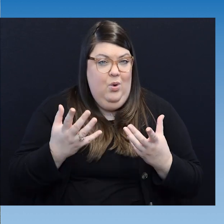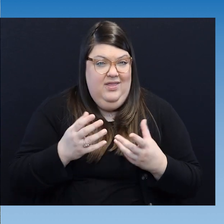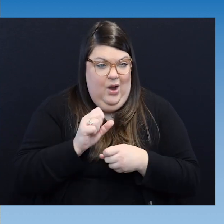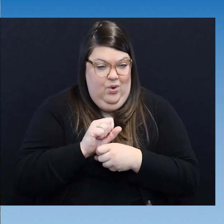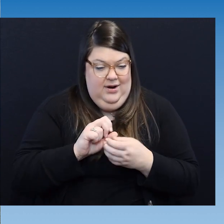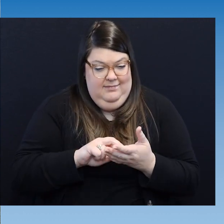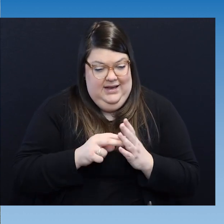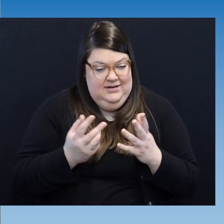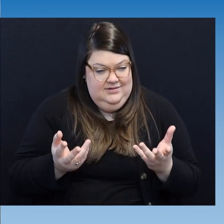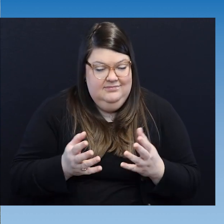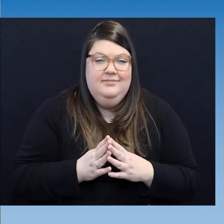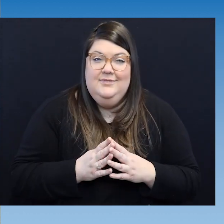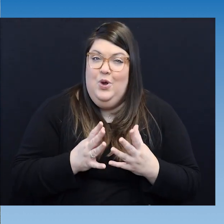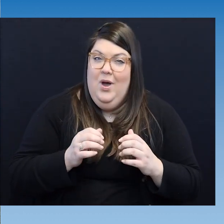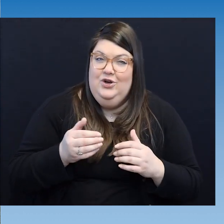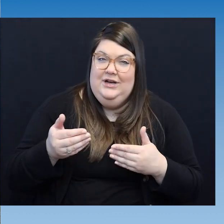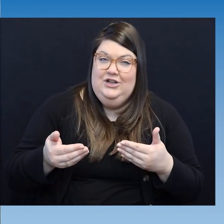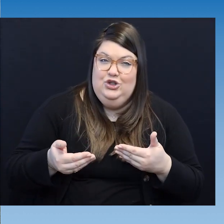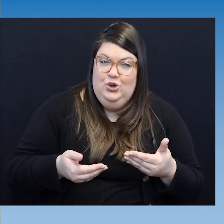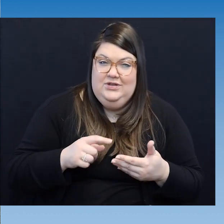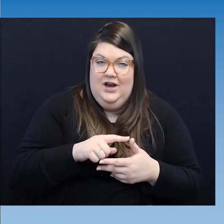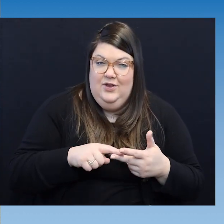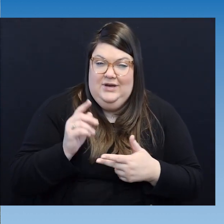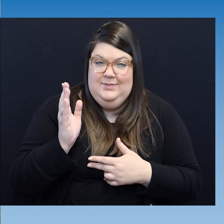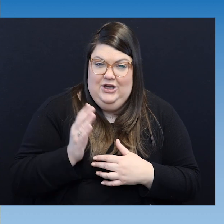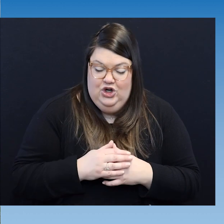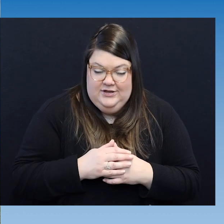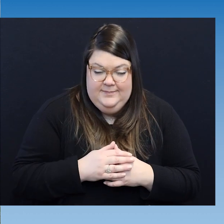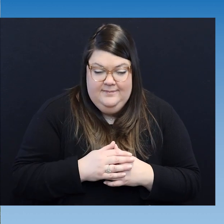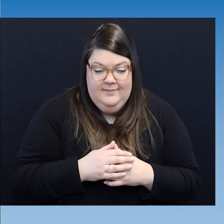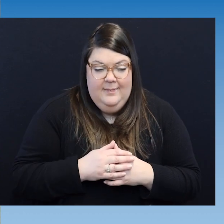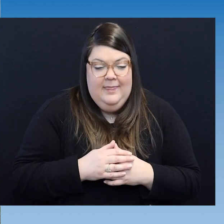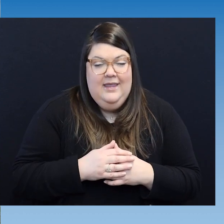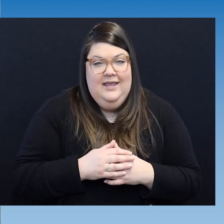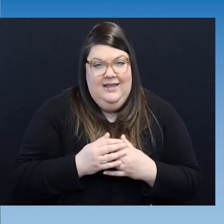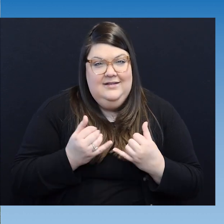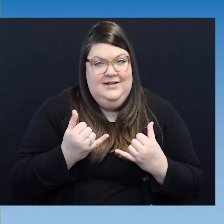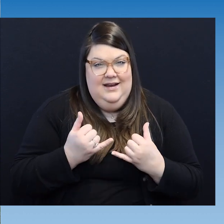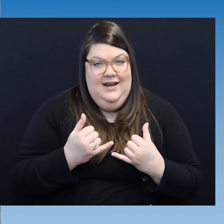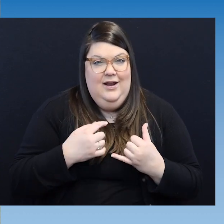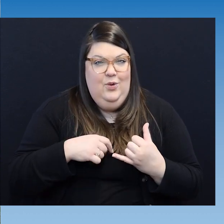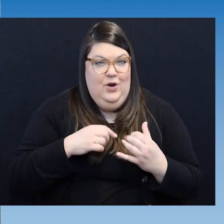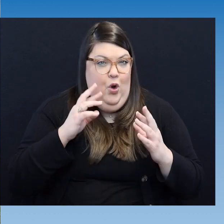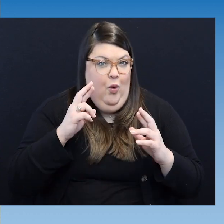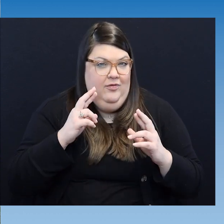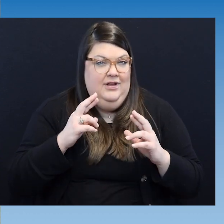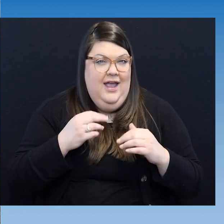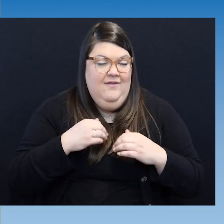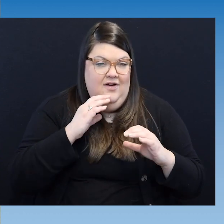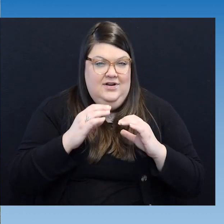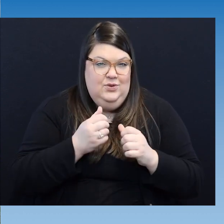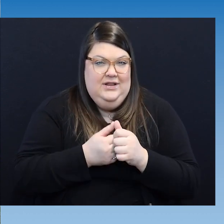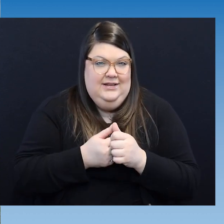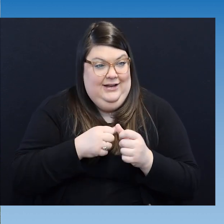means. So I want to introduce our three speakers, panelists this evening, and we hope to have a conversation with